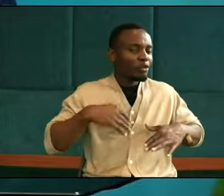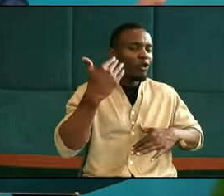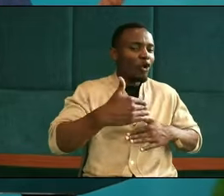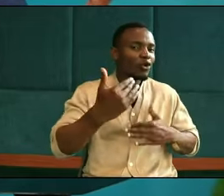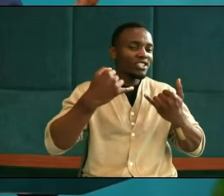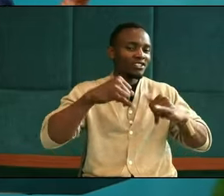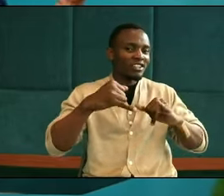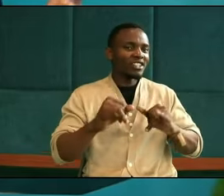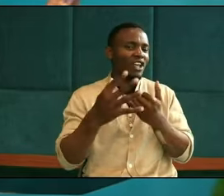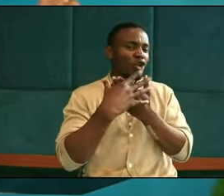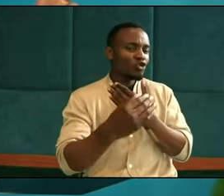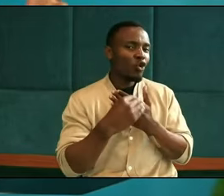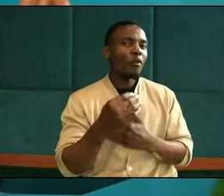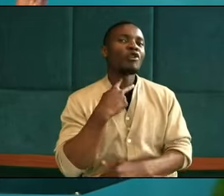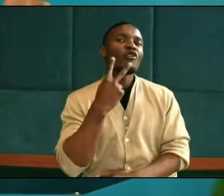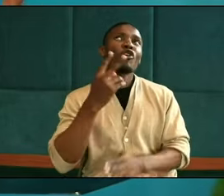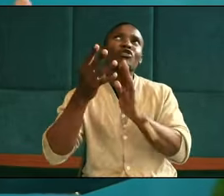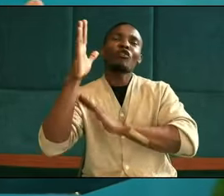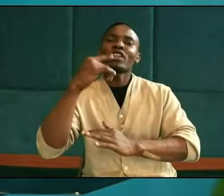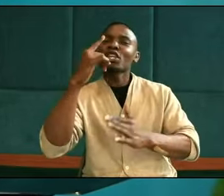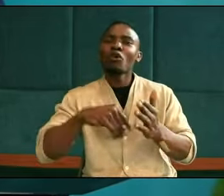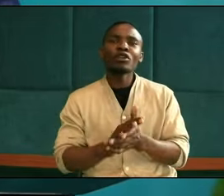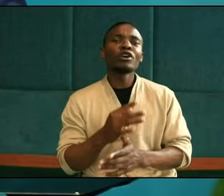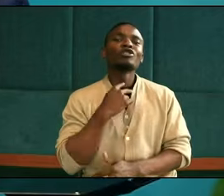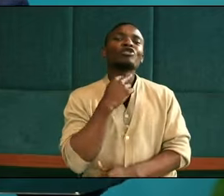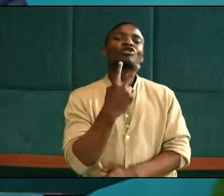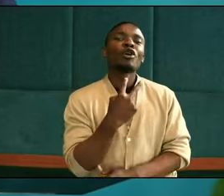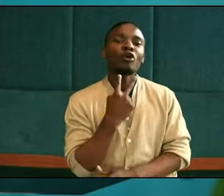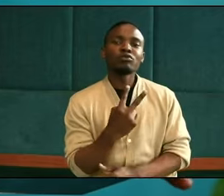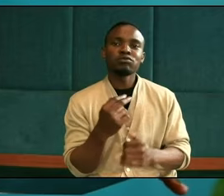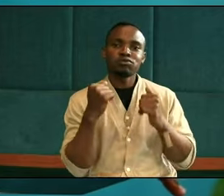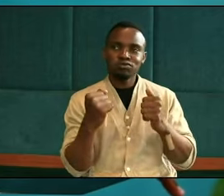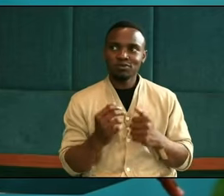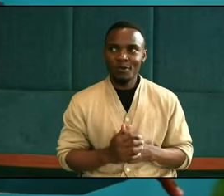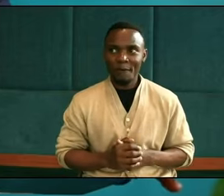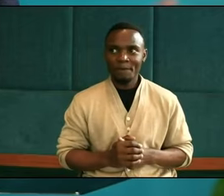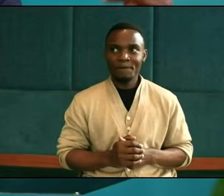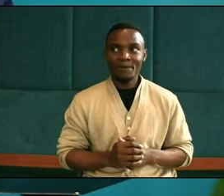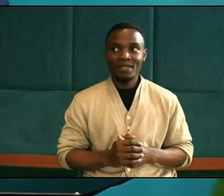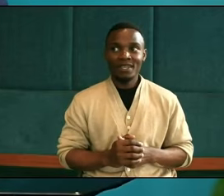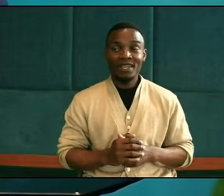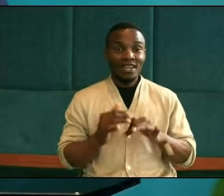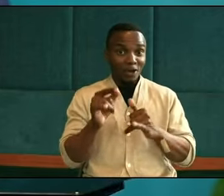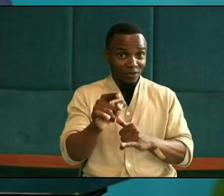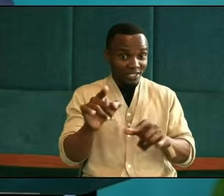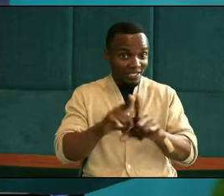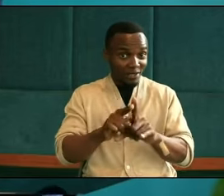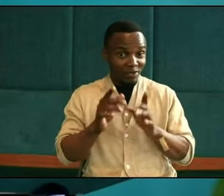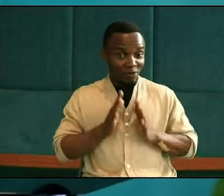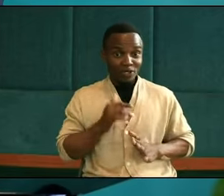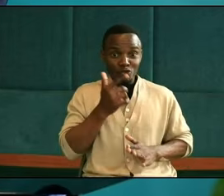the voice of God, like in a deep, deep, double, treble bass. I don't know. And so this same man who